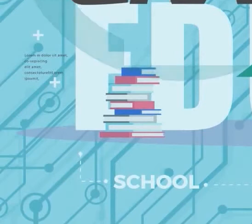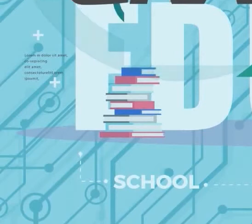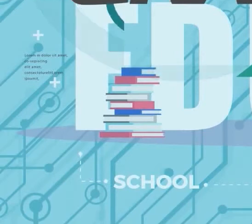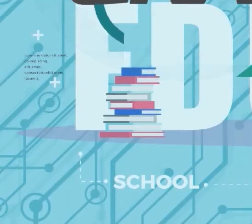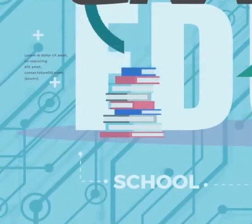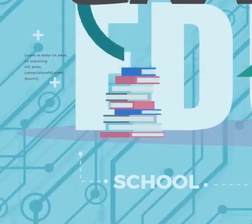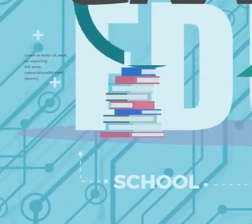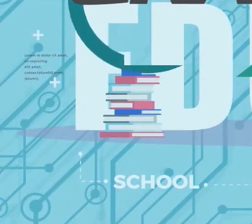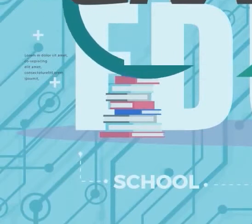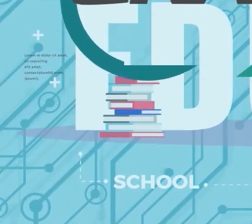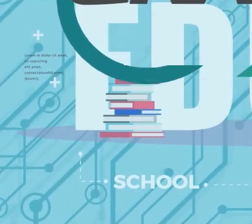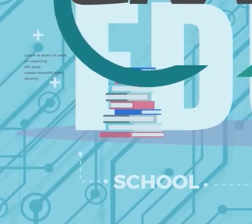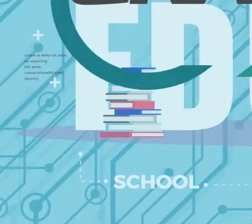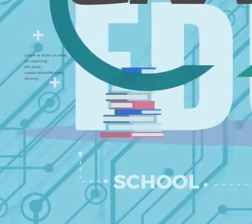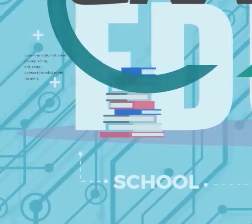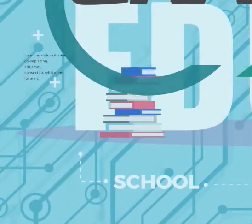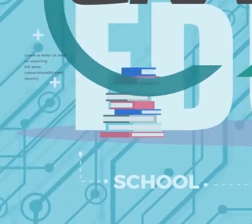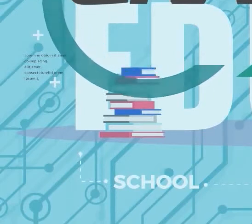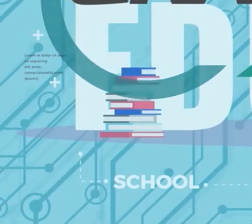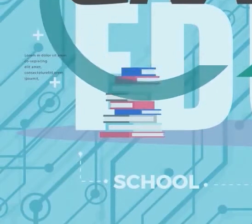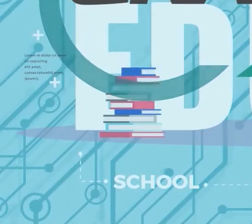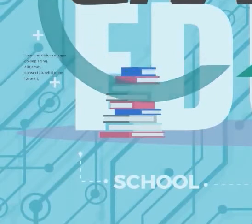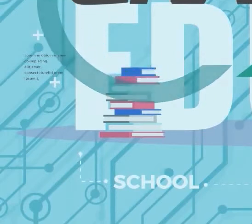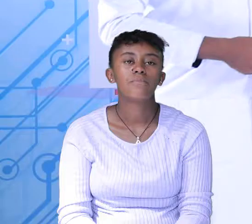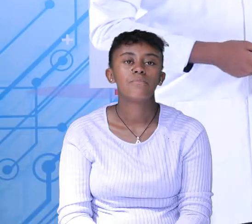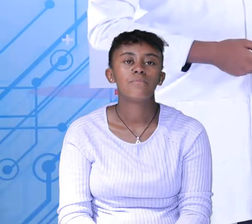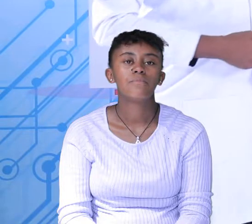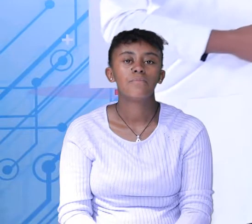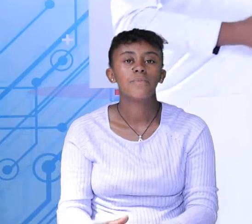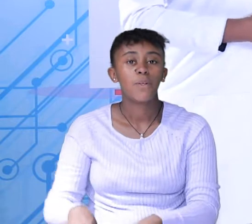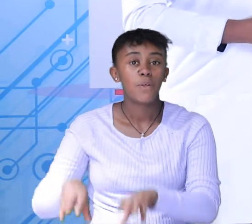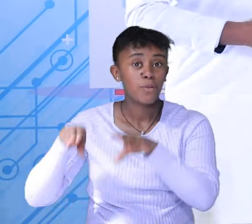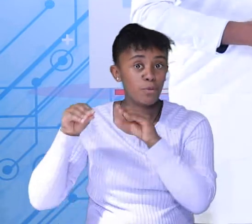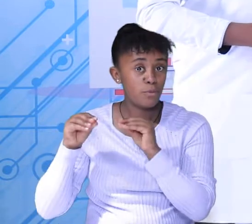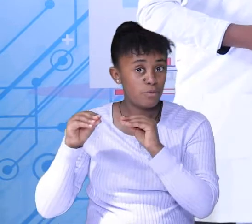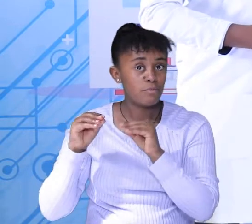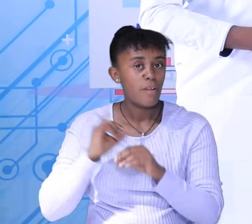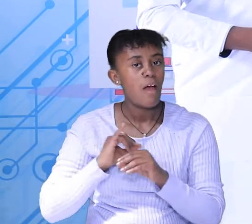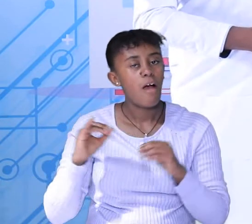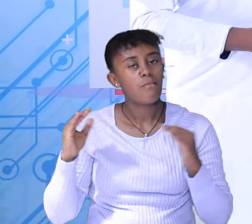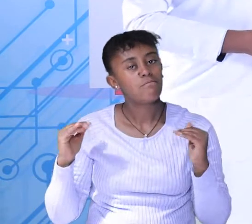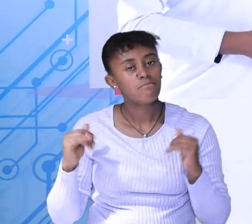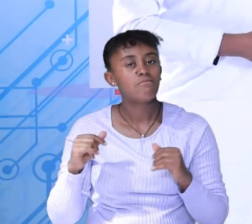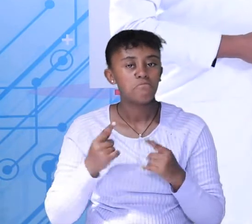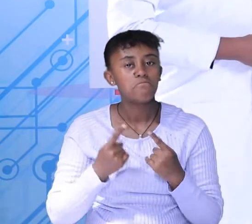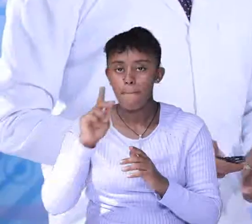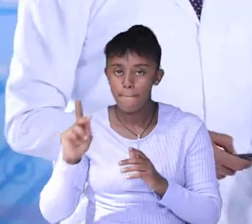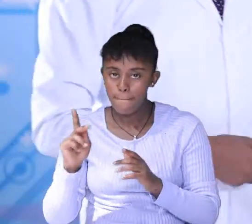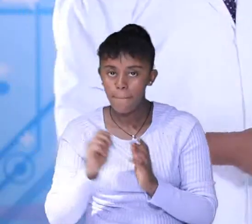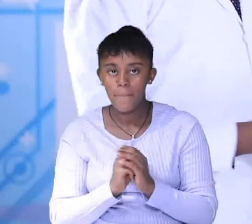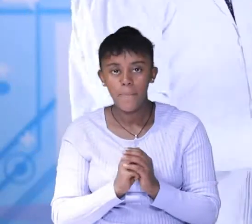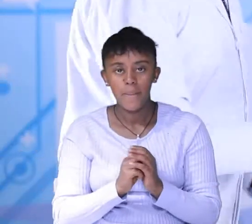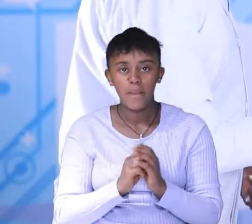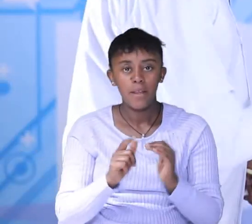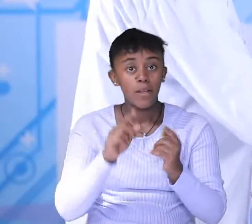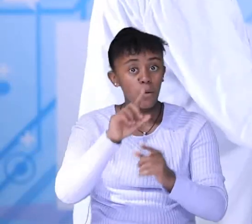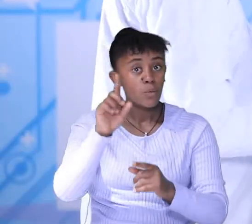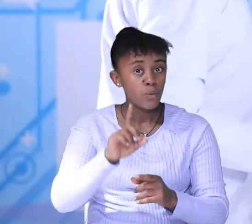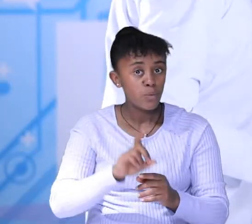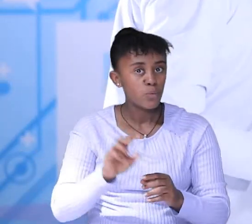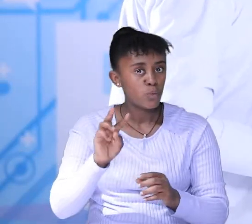it to be torque. We call it to be torque because that's the net force tends to rotate this loop, and we'll try to determine